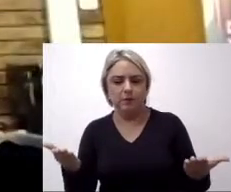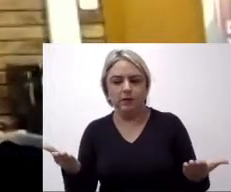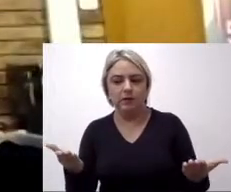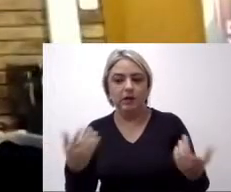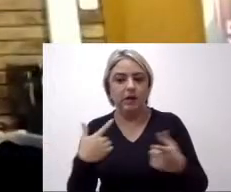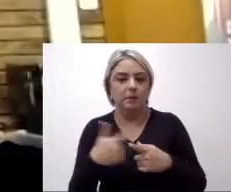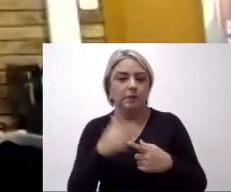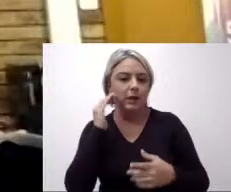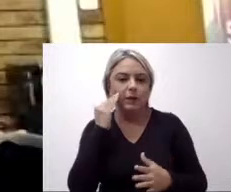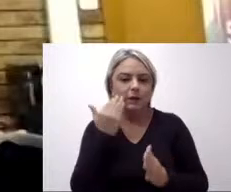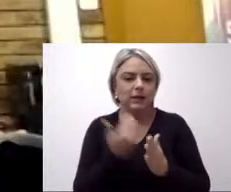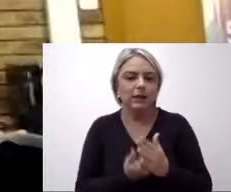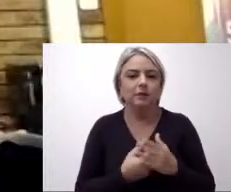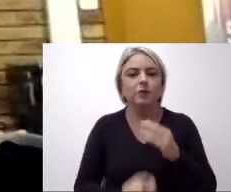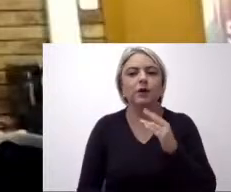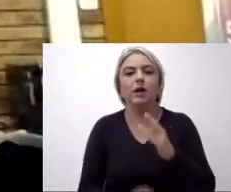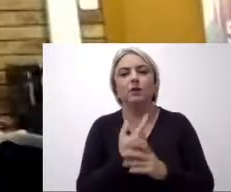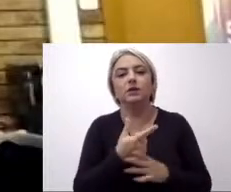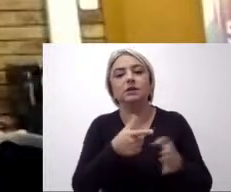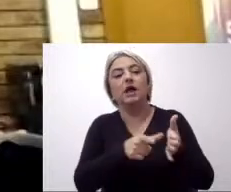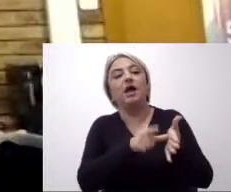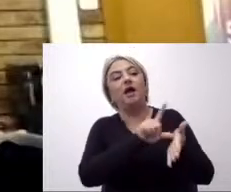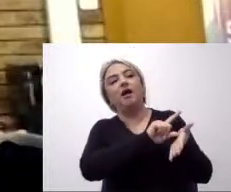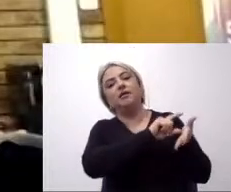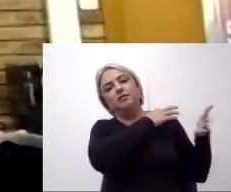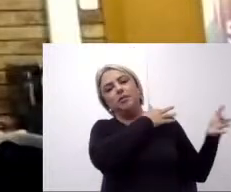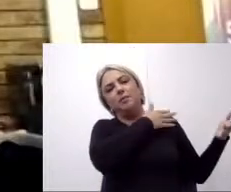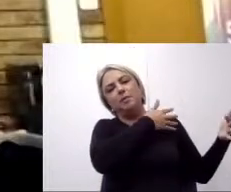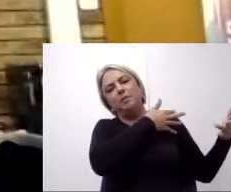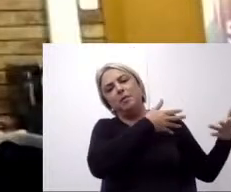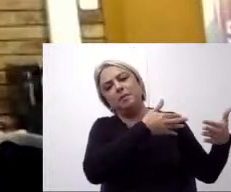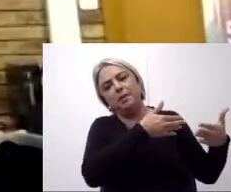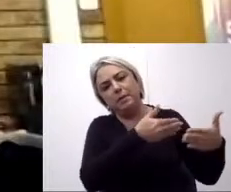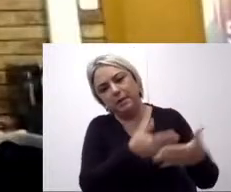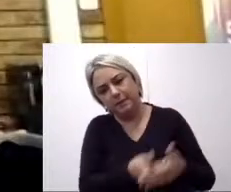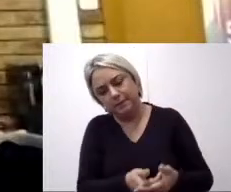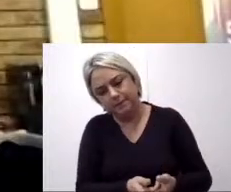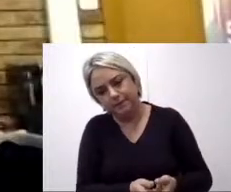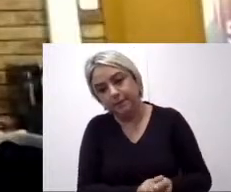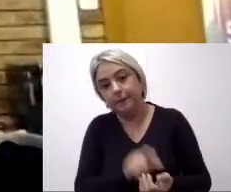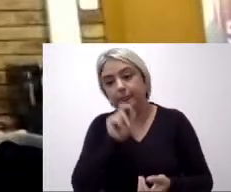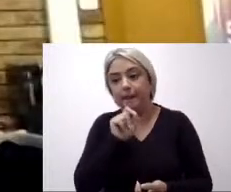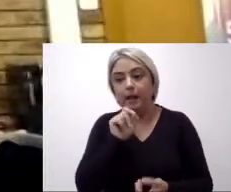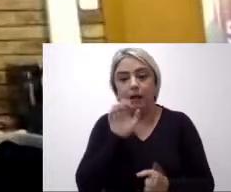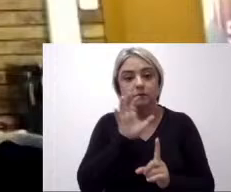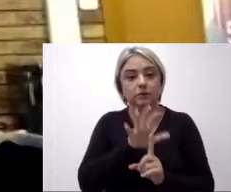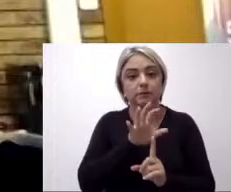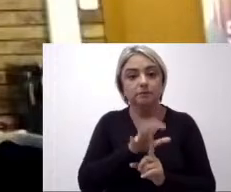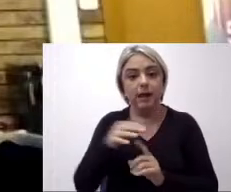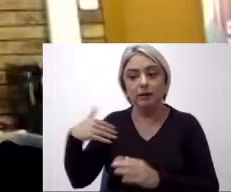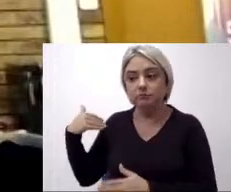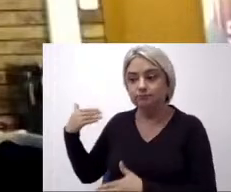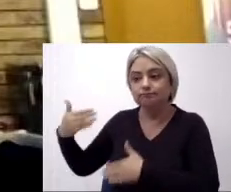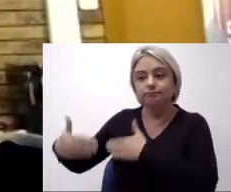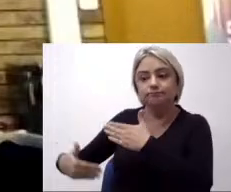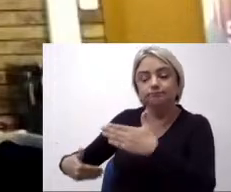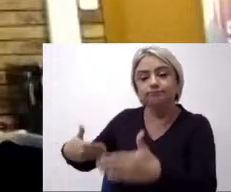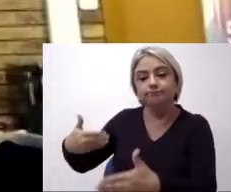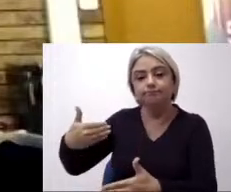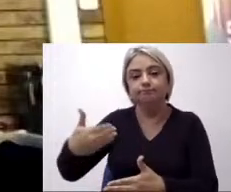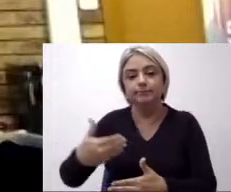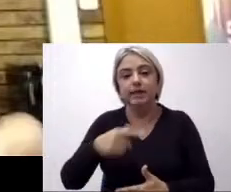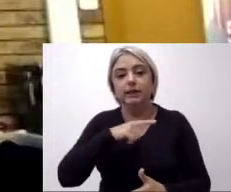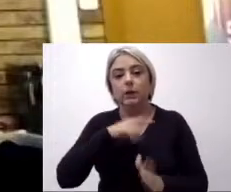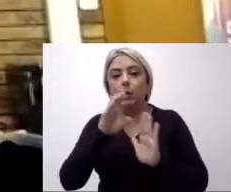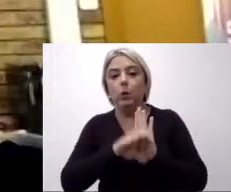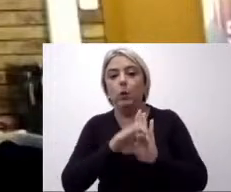before following all this trajectory and the impact on the trajectory. I have a concept that I use, you know, there